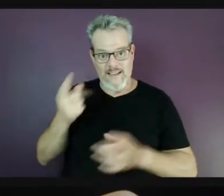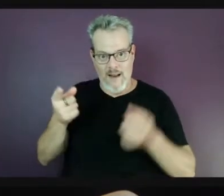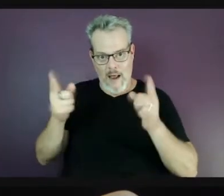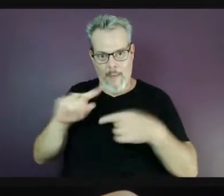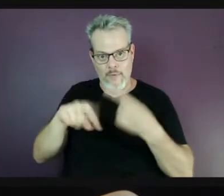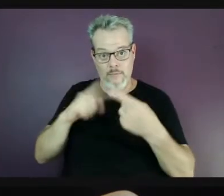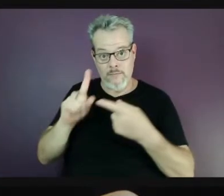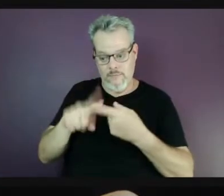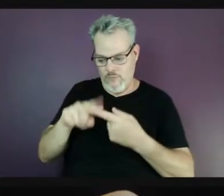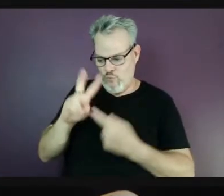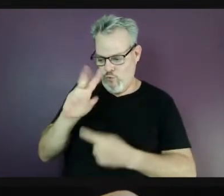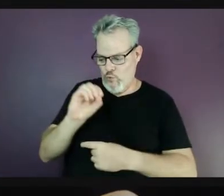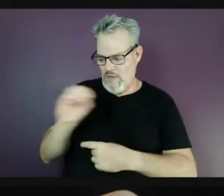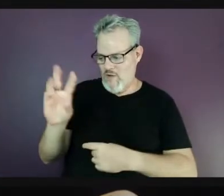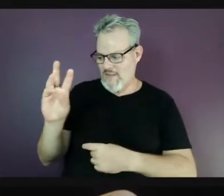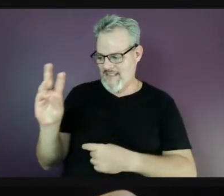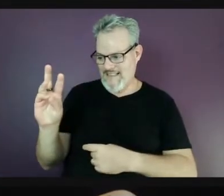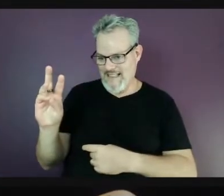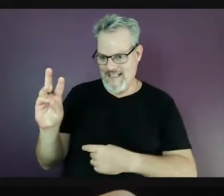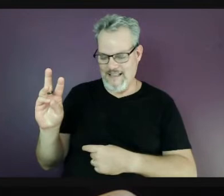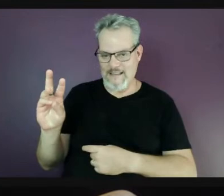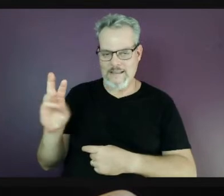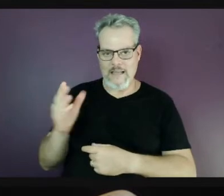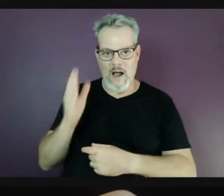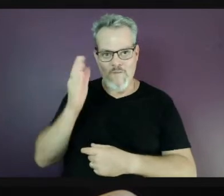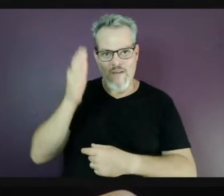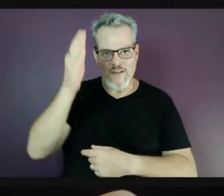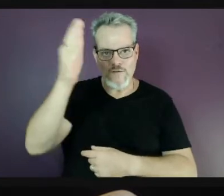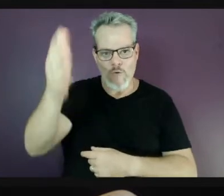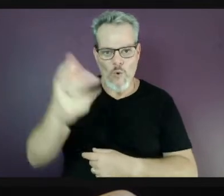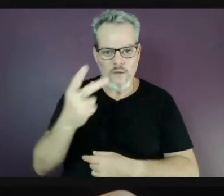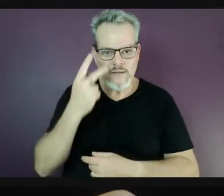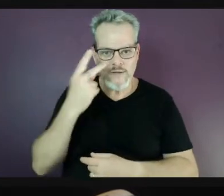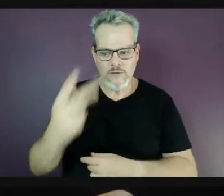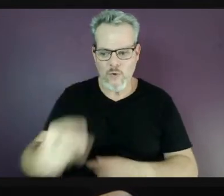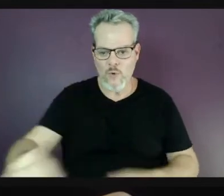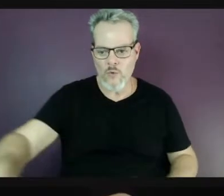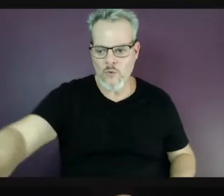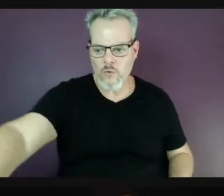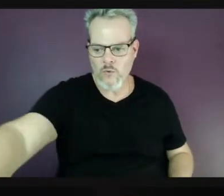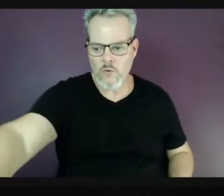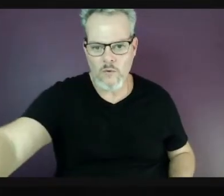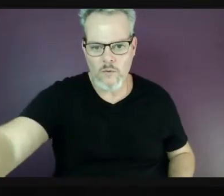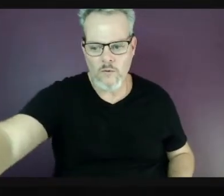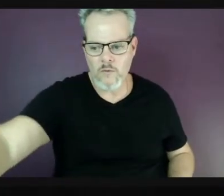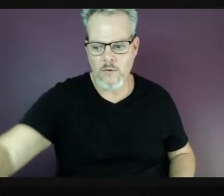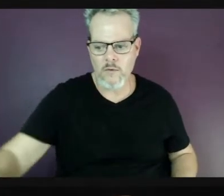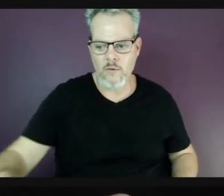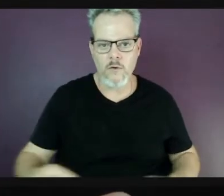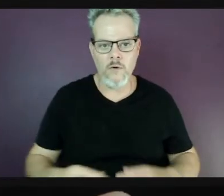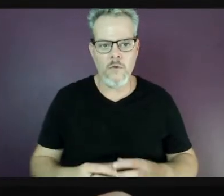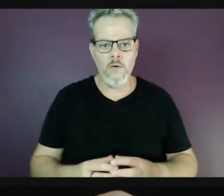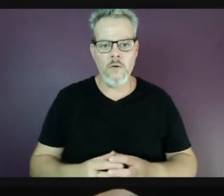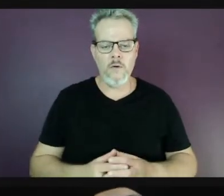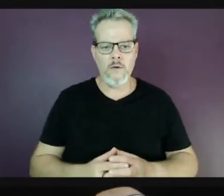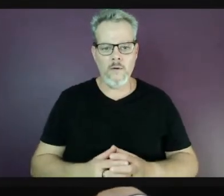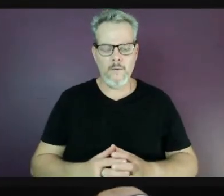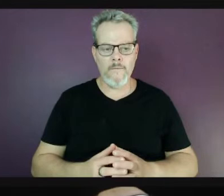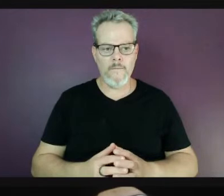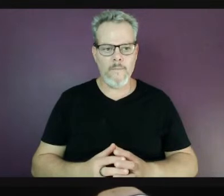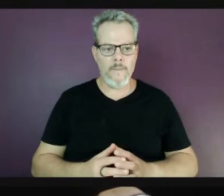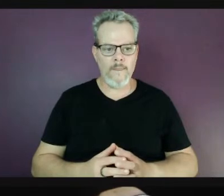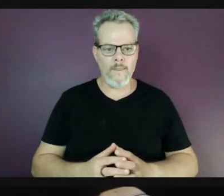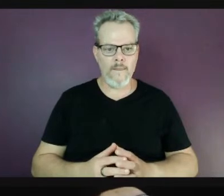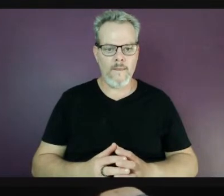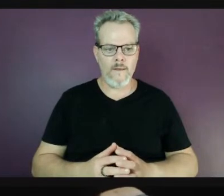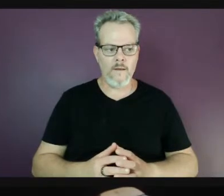2006. I'll fast forward here to this map. Oh, that's the wrong one. To this